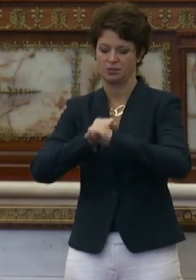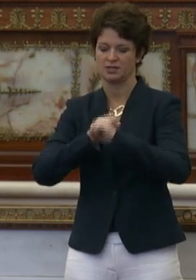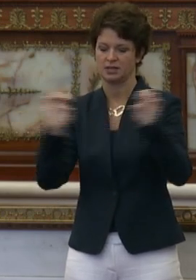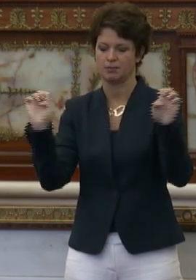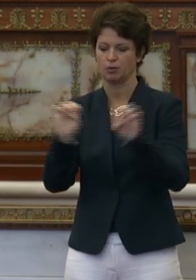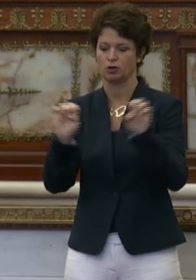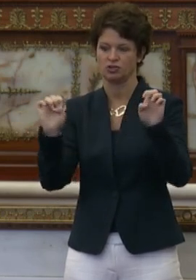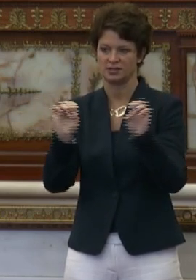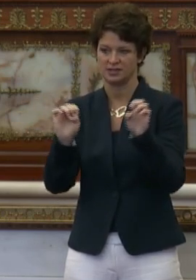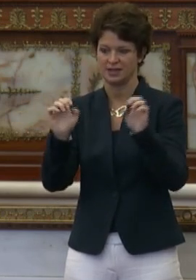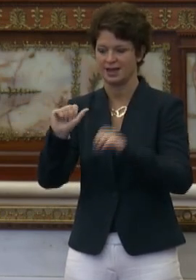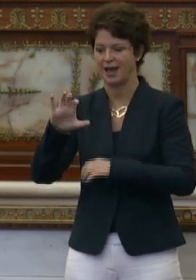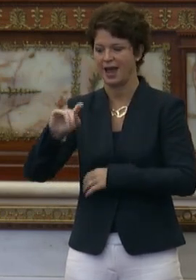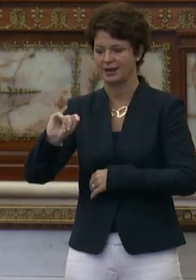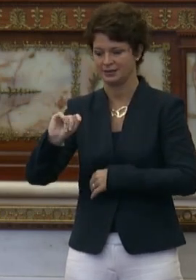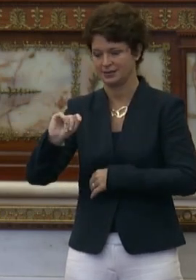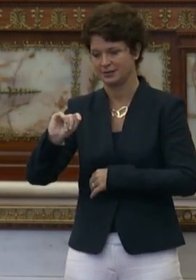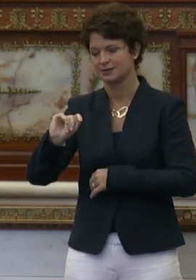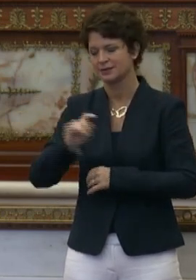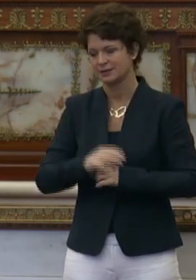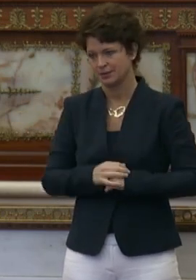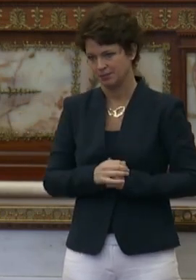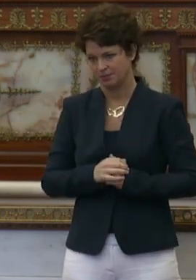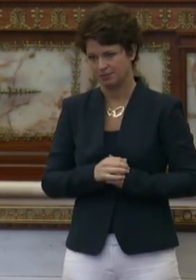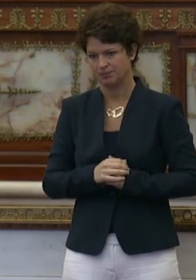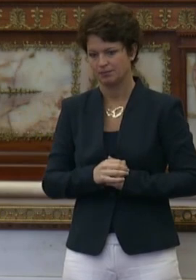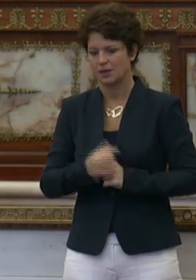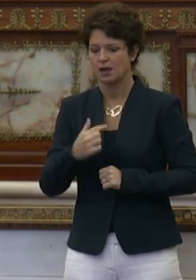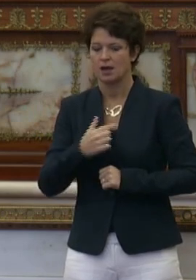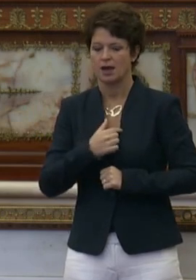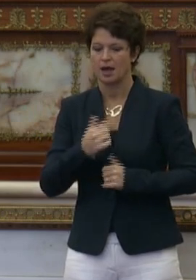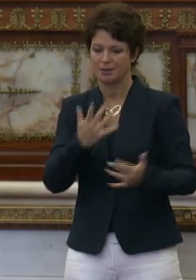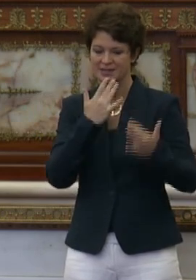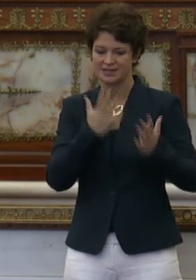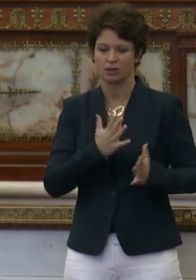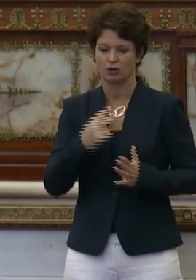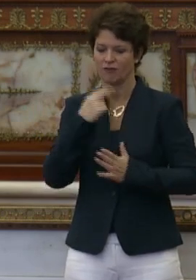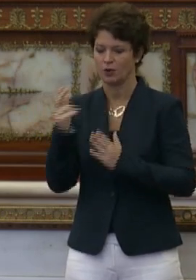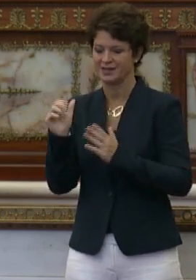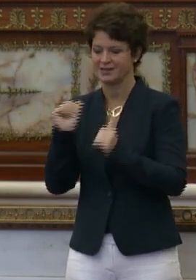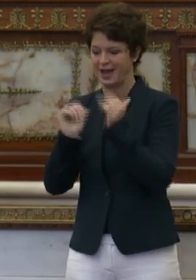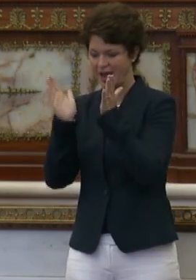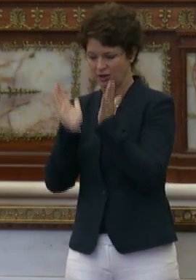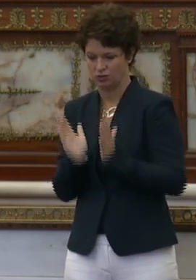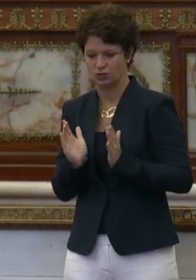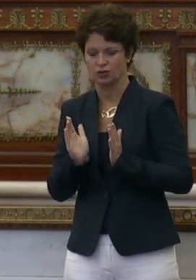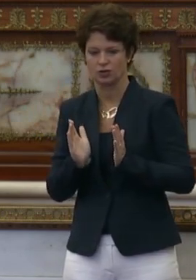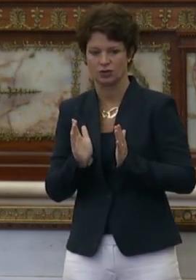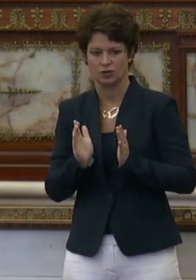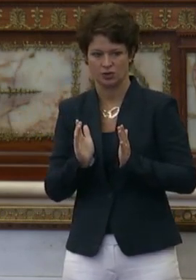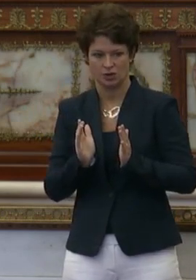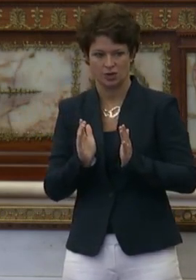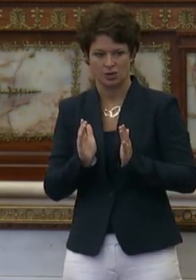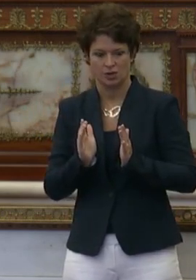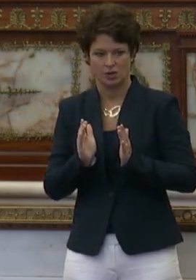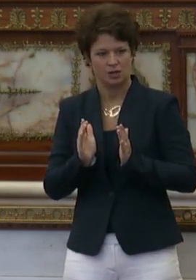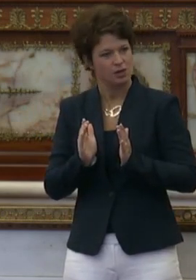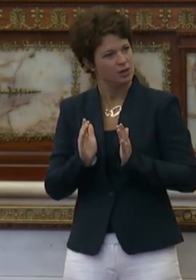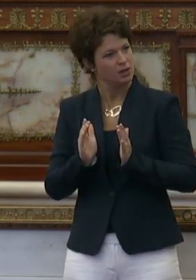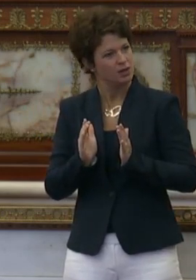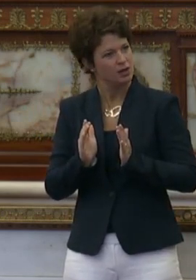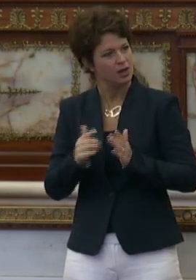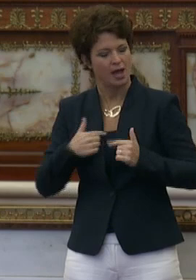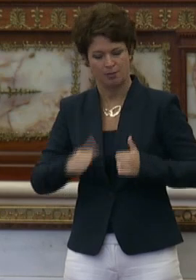Emergency Housing Protection Act. I am a singer and voice actor, and I have been proudly living